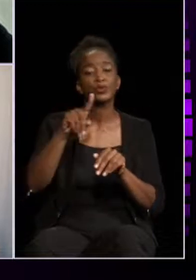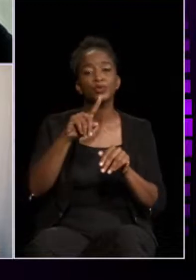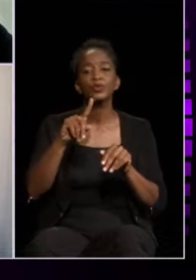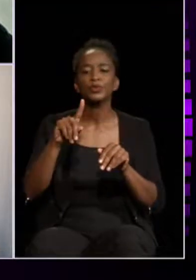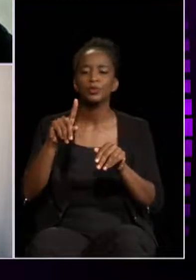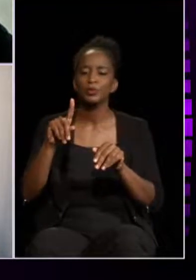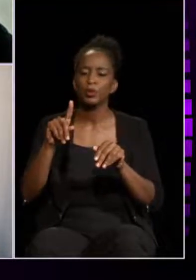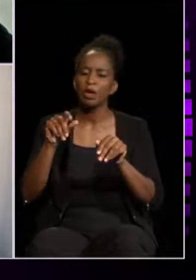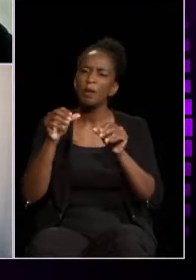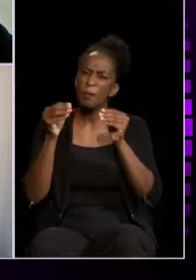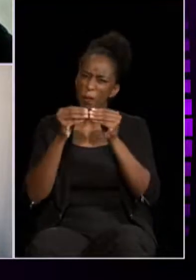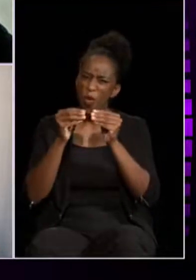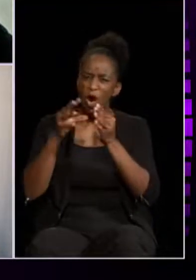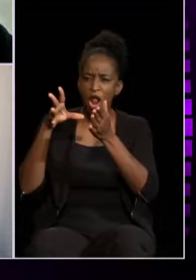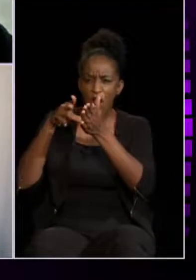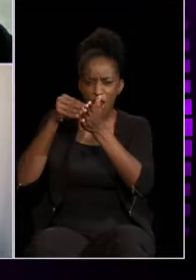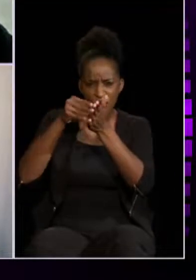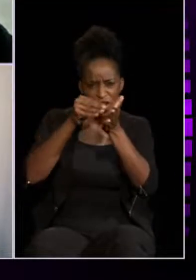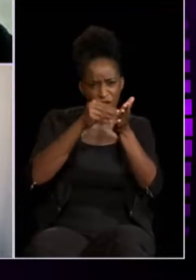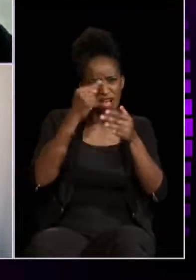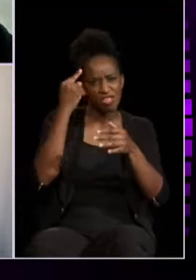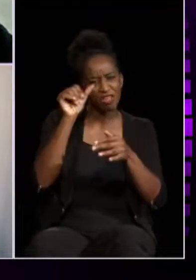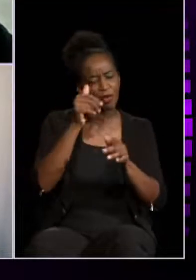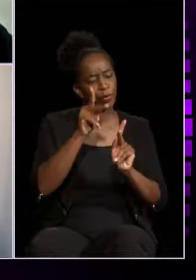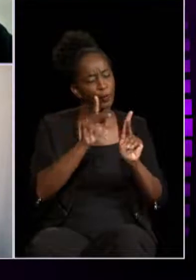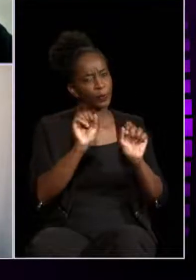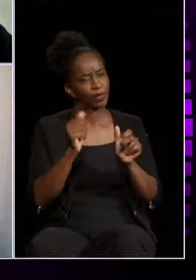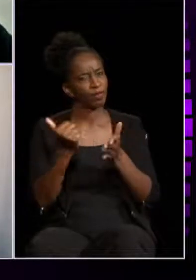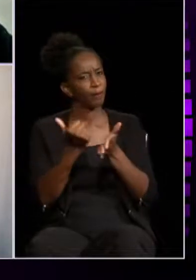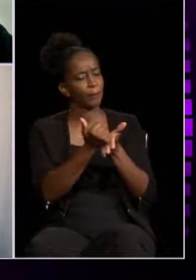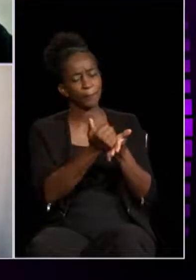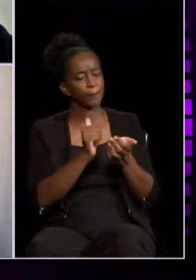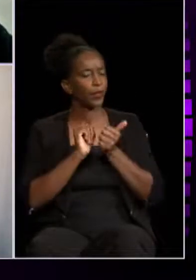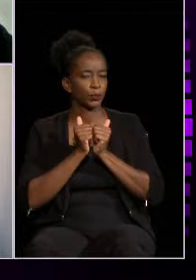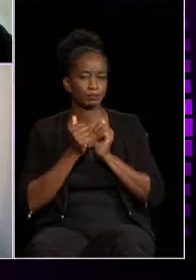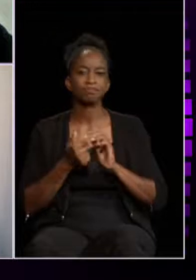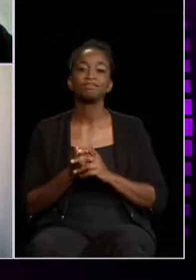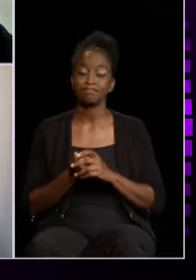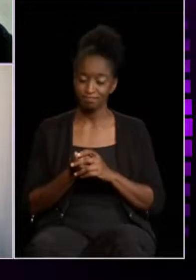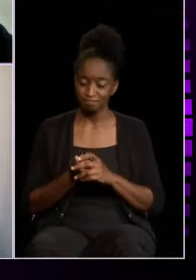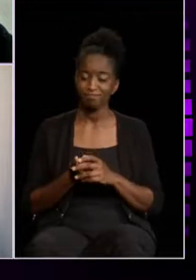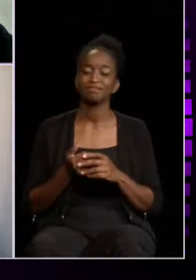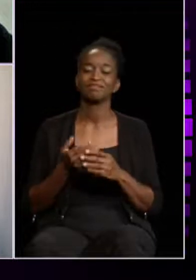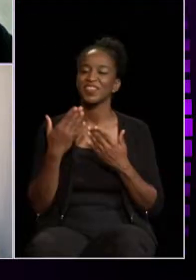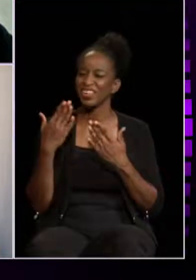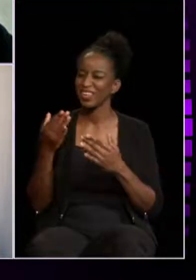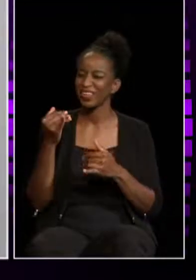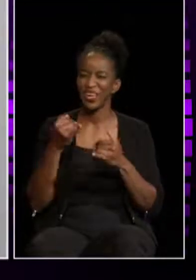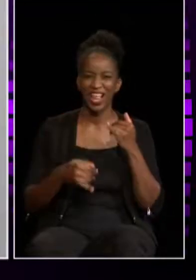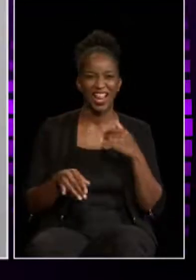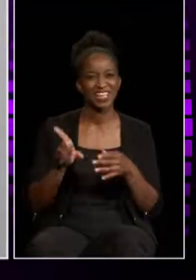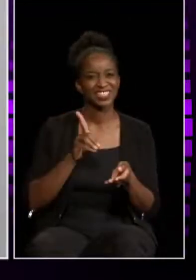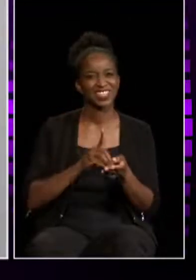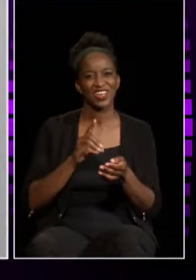persons. Thank you so much, Marissa. And last but not least, Dr. Forsyth Hill. Any quick last